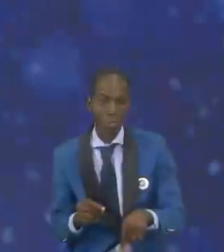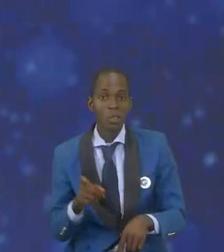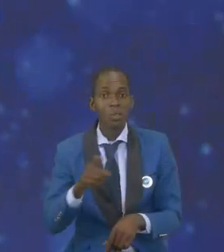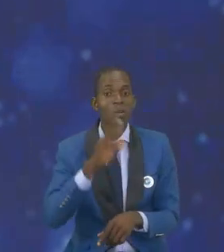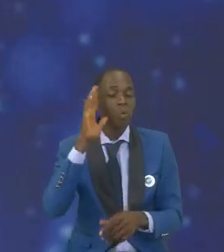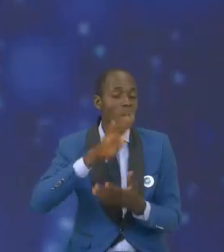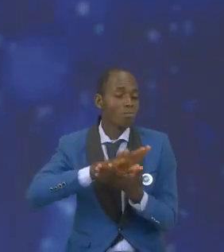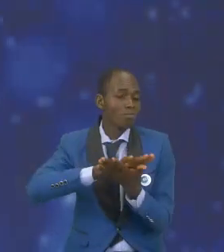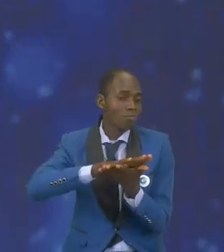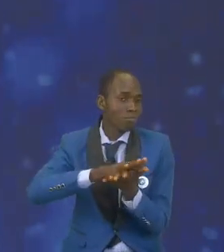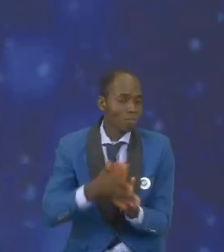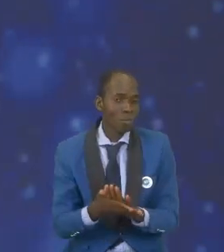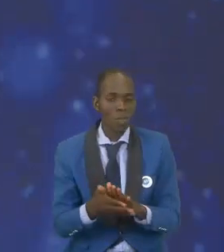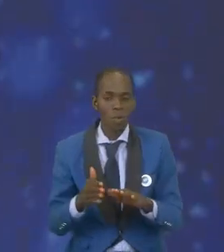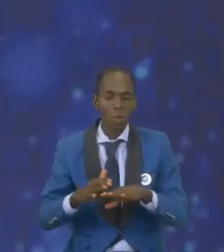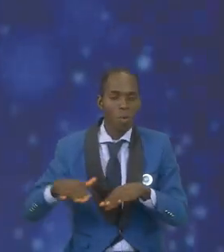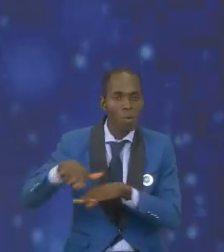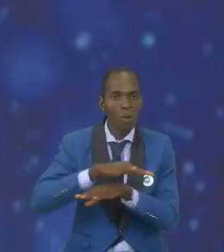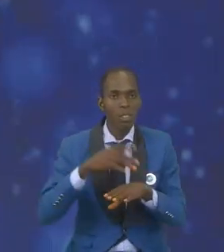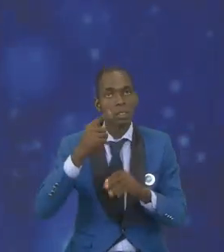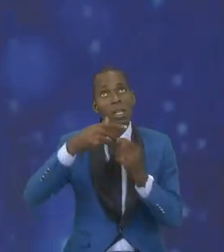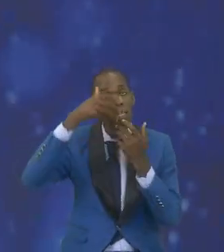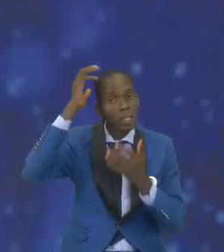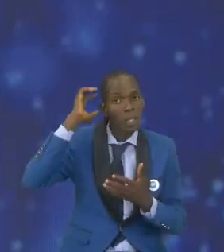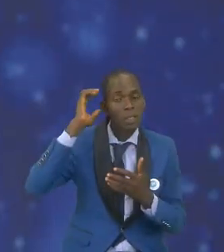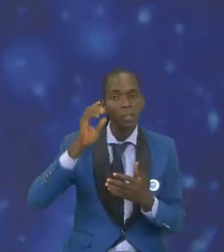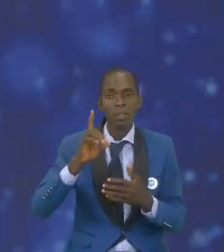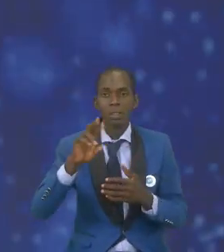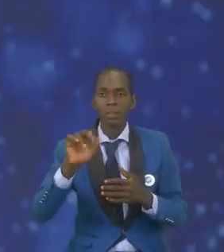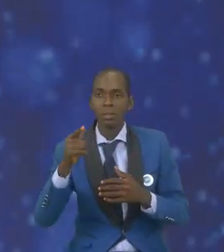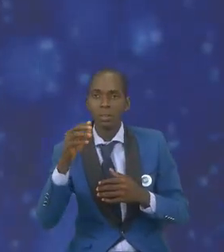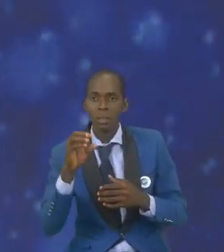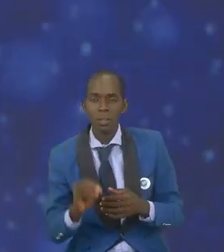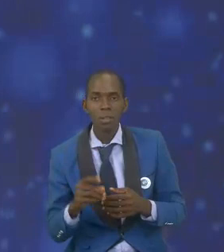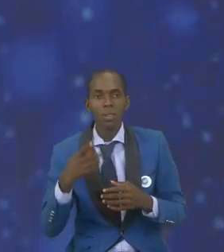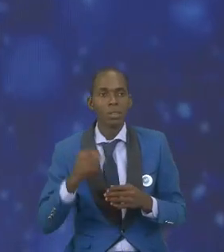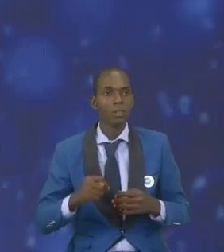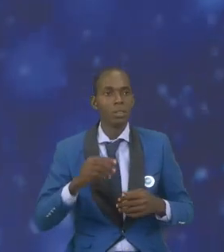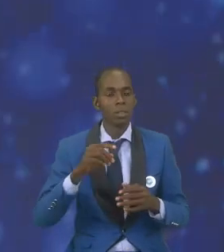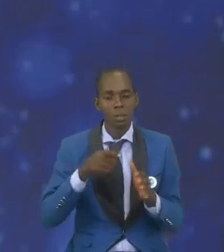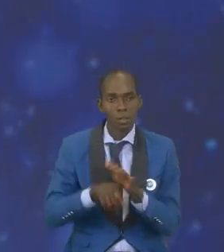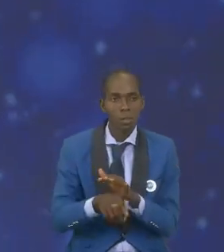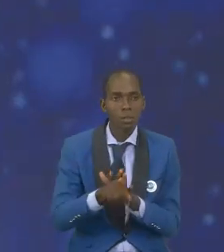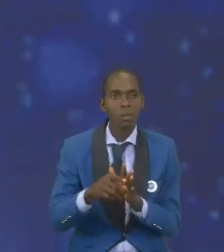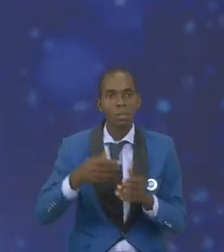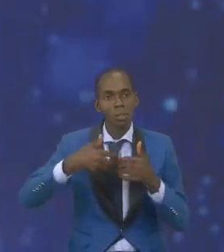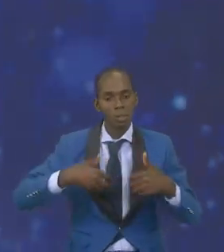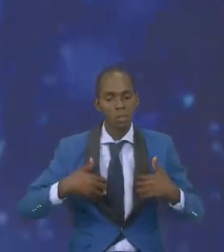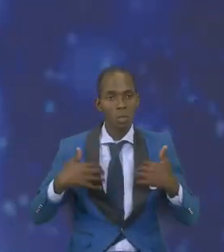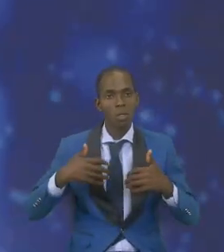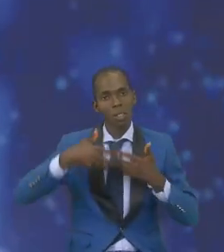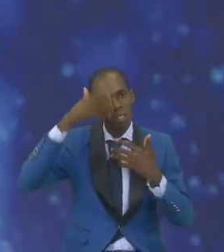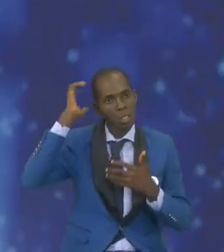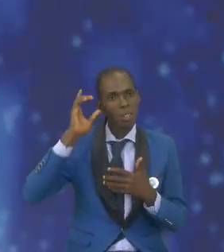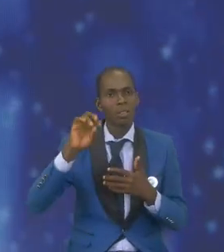Thou shalt tread upon the lion and adder, the young lion and the dragon shall thou trample on the feet.